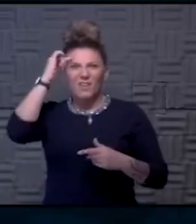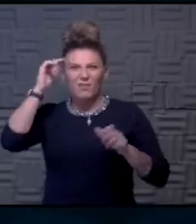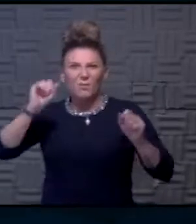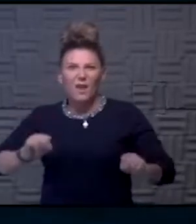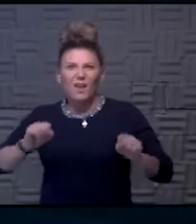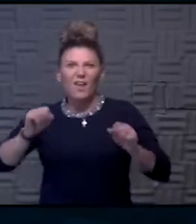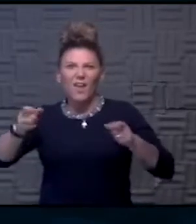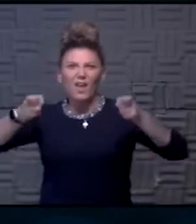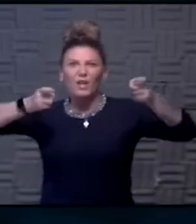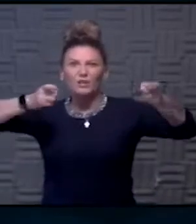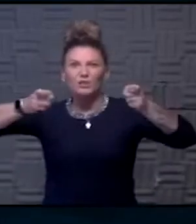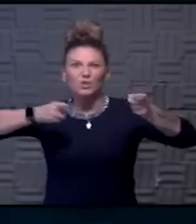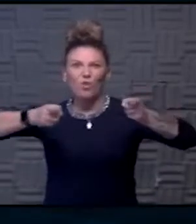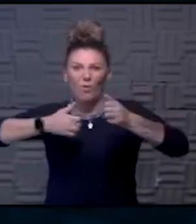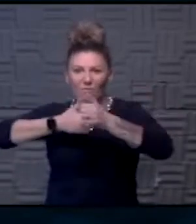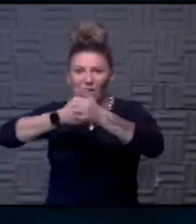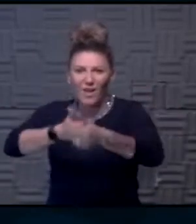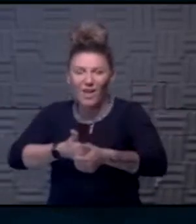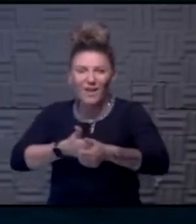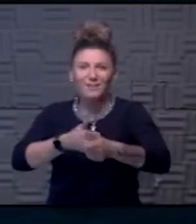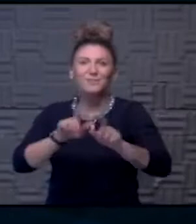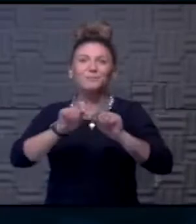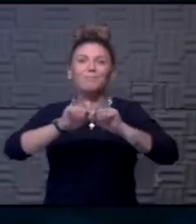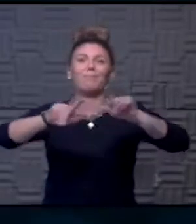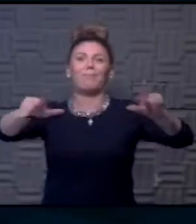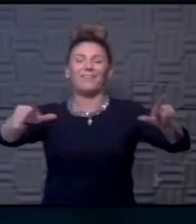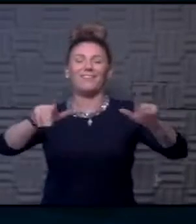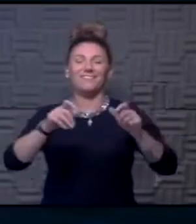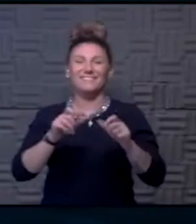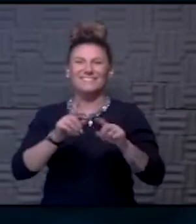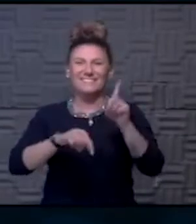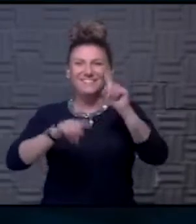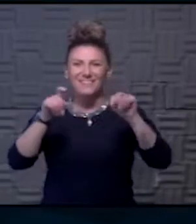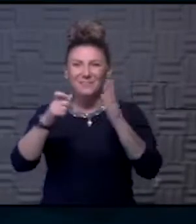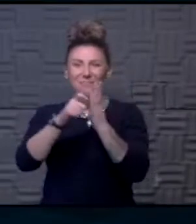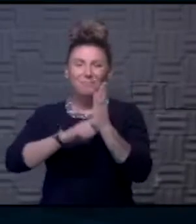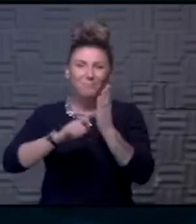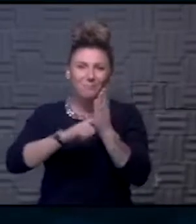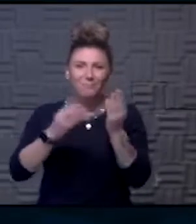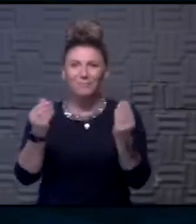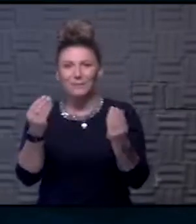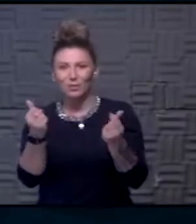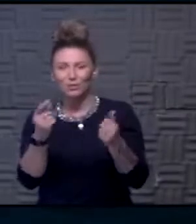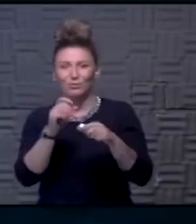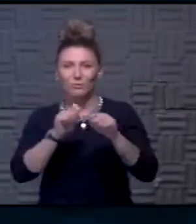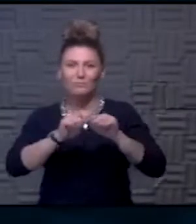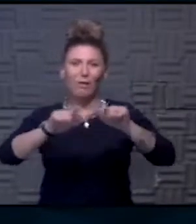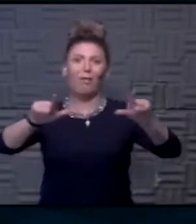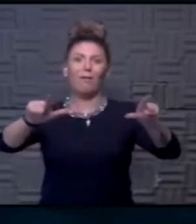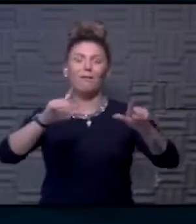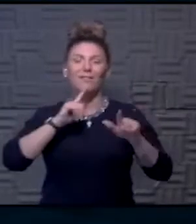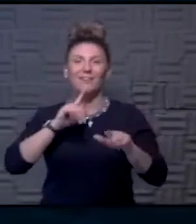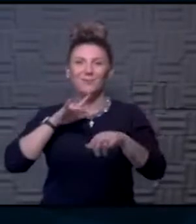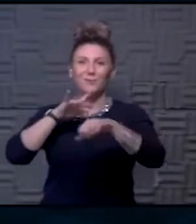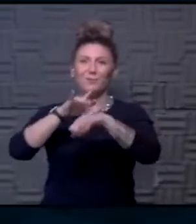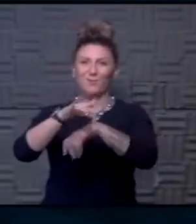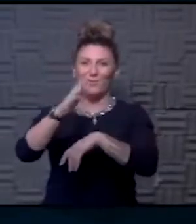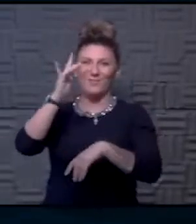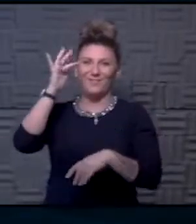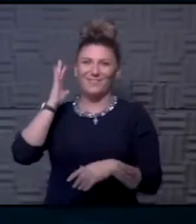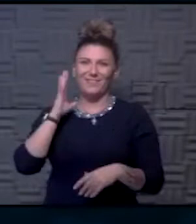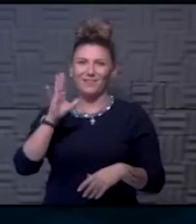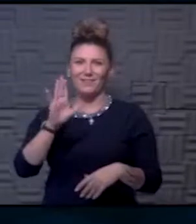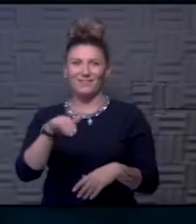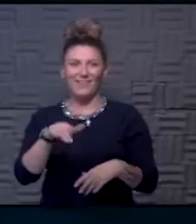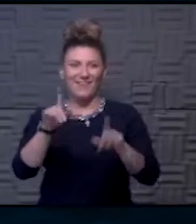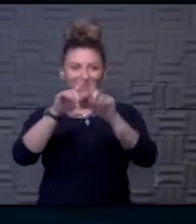us. So we've been releasing a series of those materials since early on. That one on the